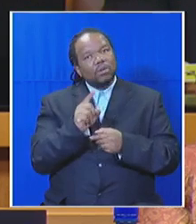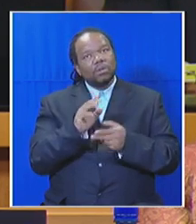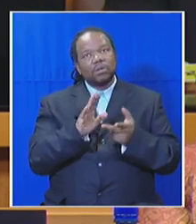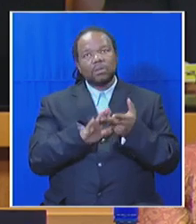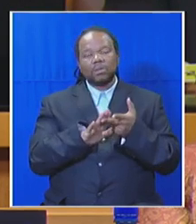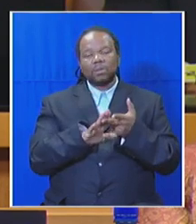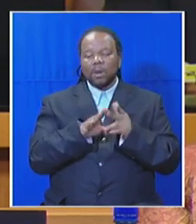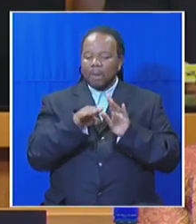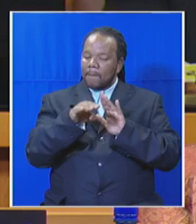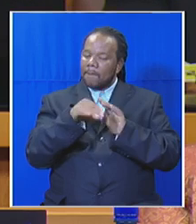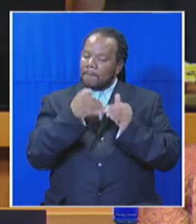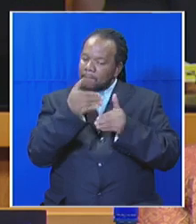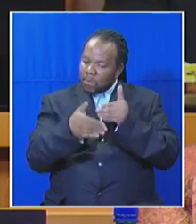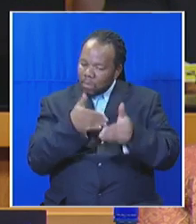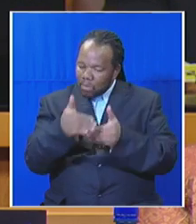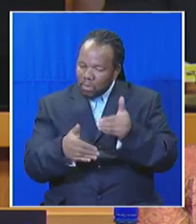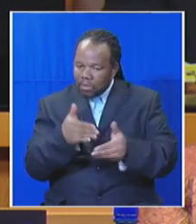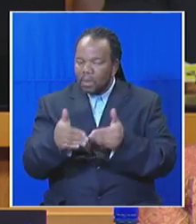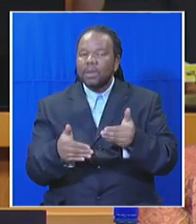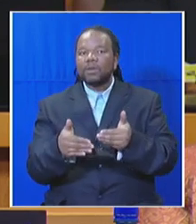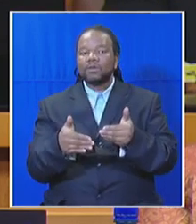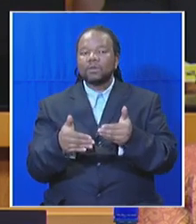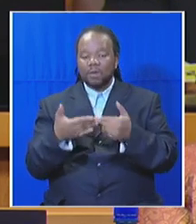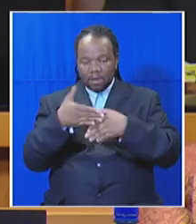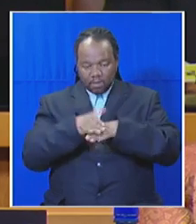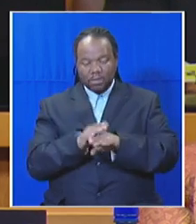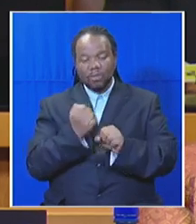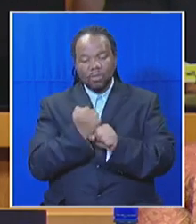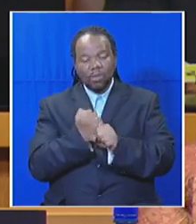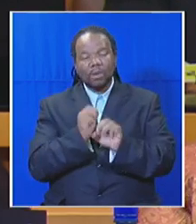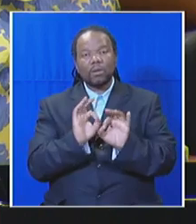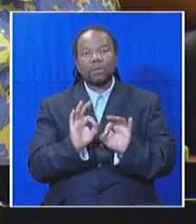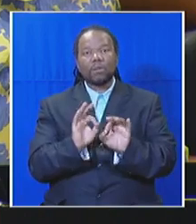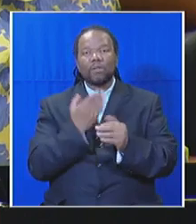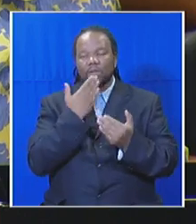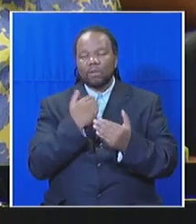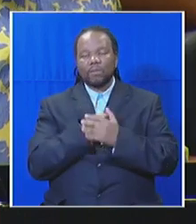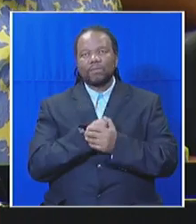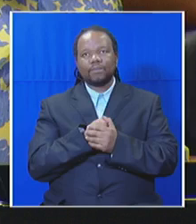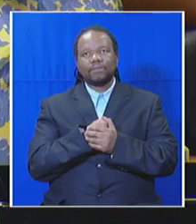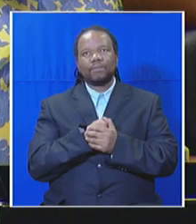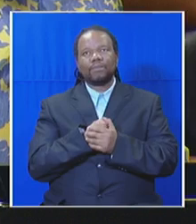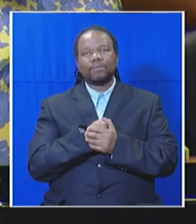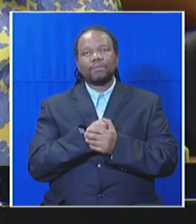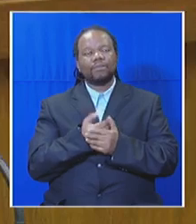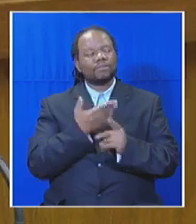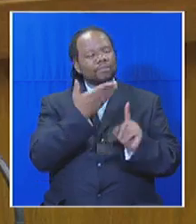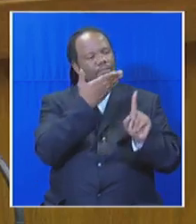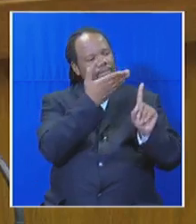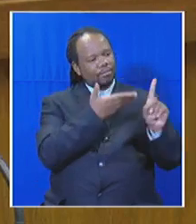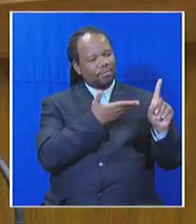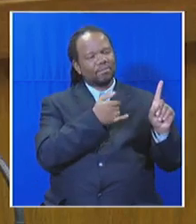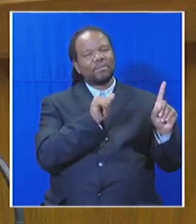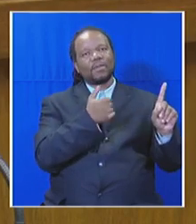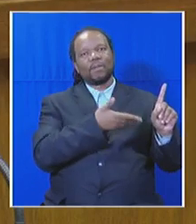progress on the implementation of the 9-point plan. I thank you. The Honorable the President. No, thank